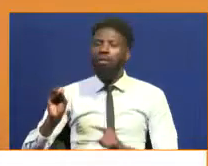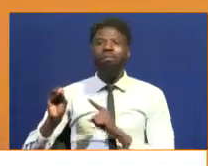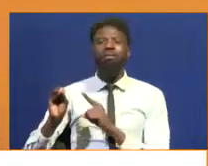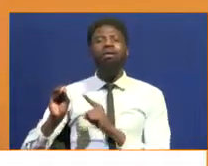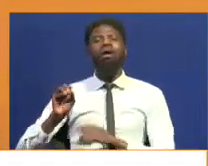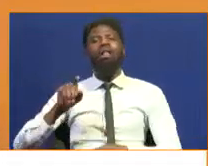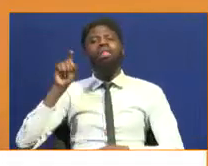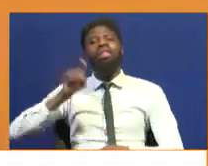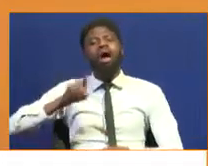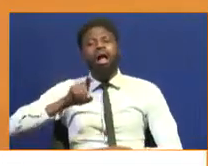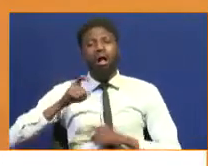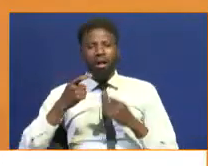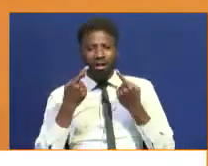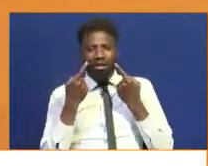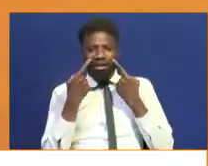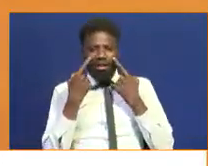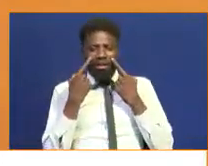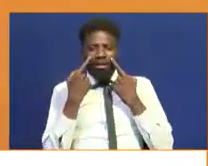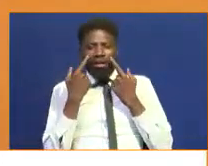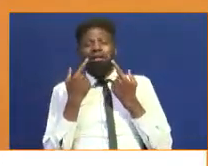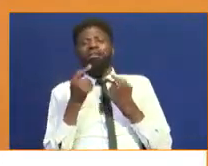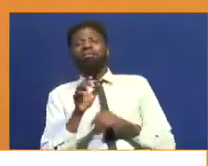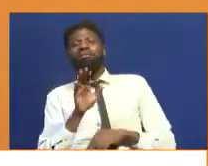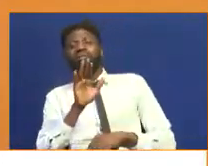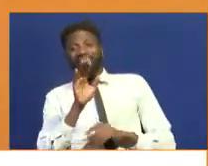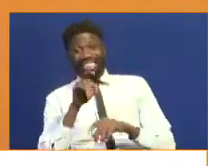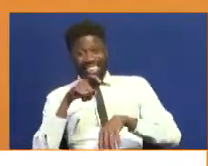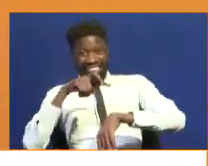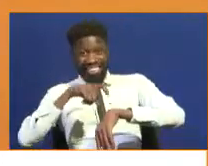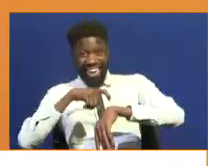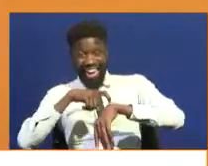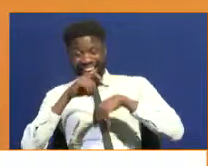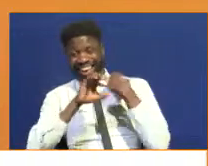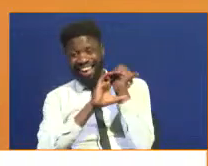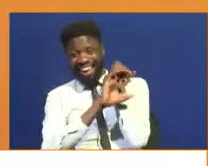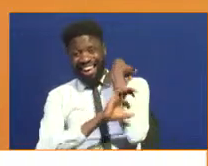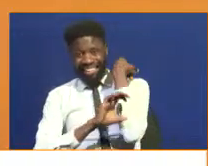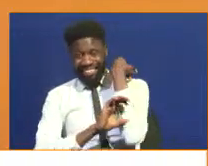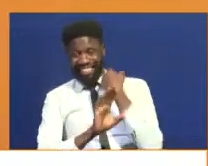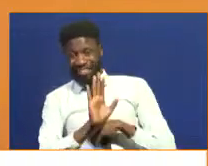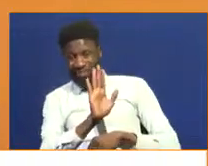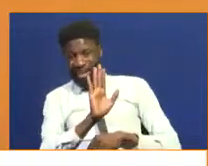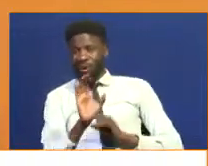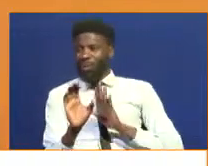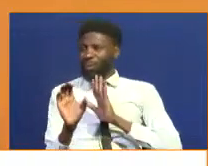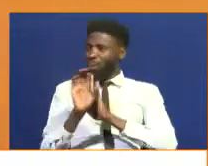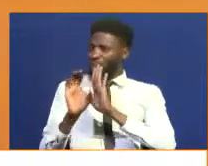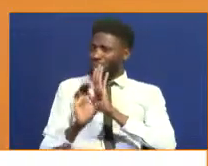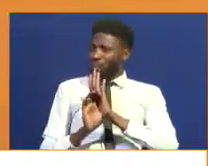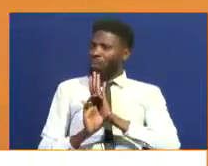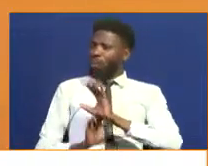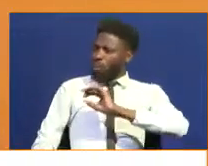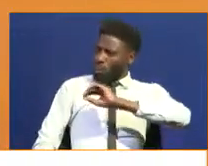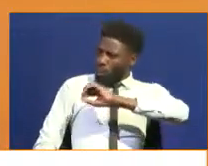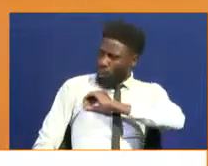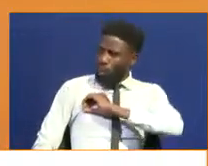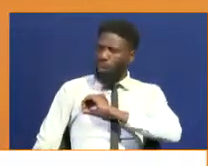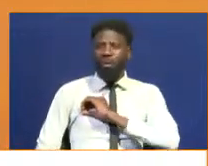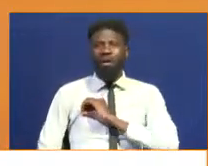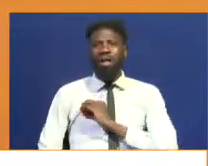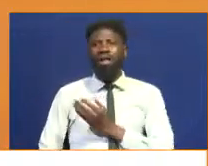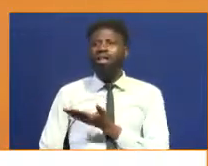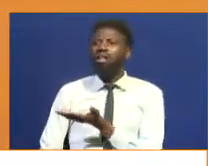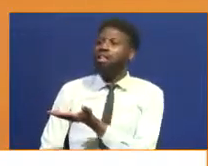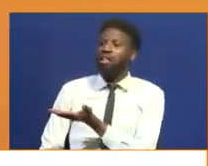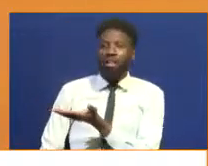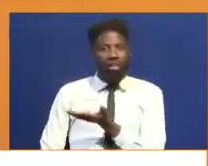it mean when countries have a constitution and they are using that constitution, they are using the